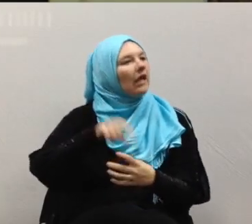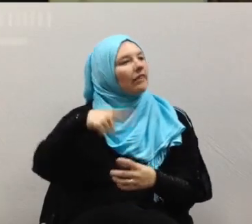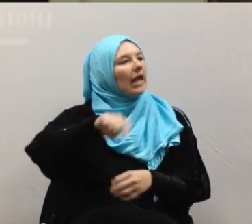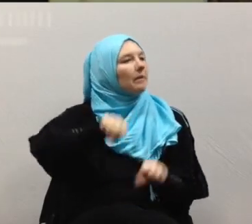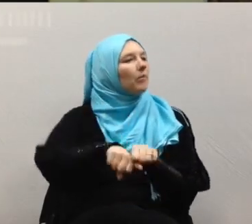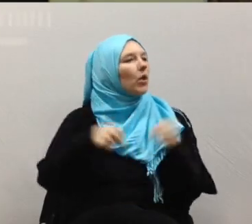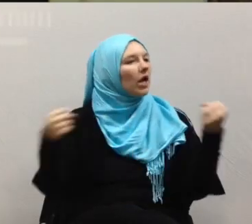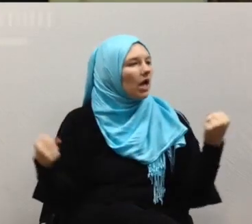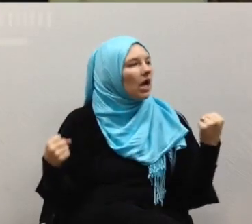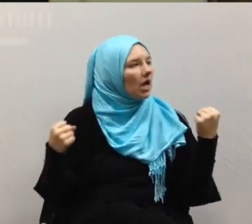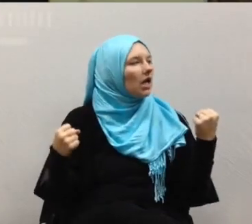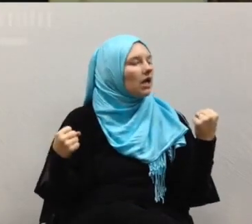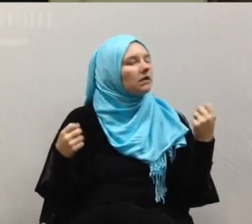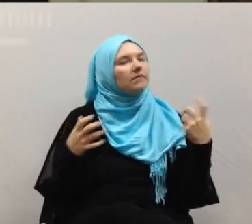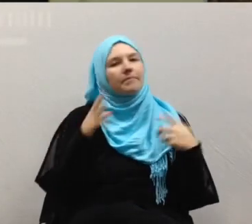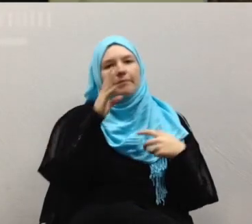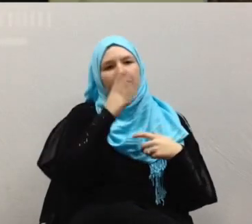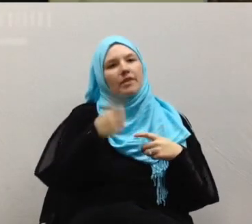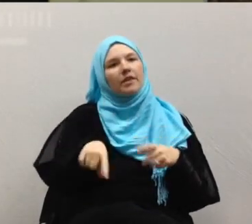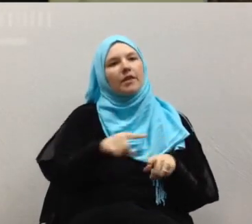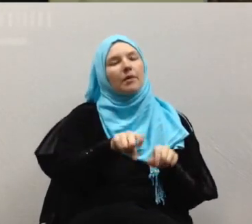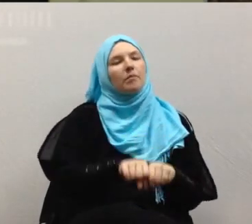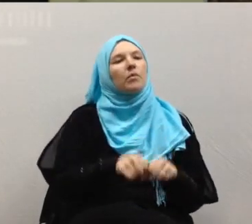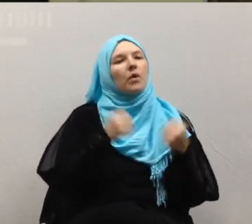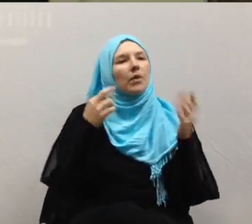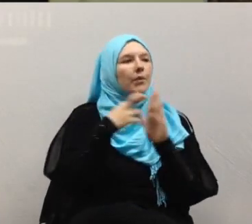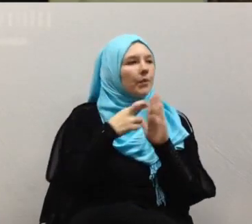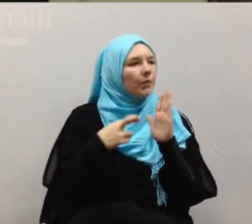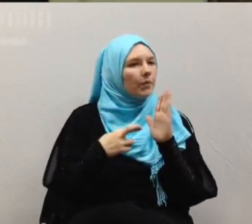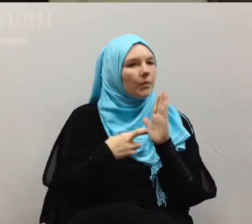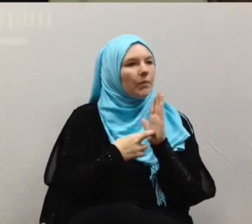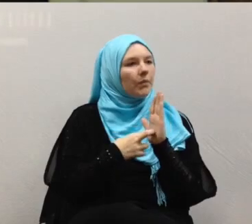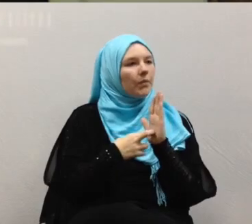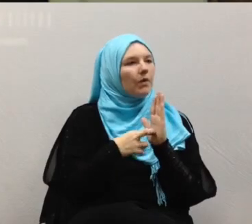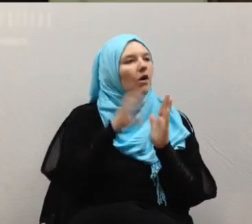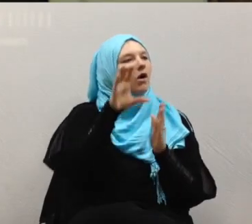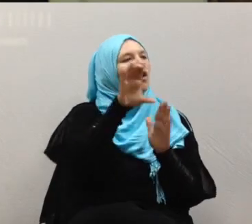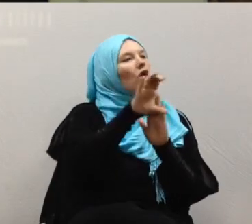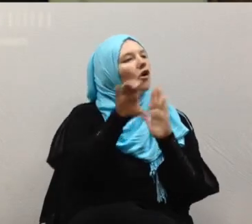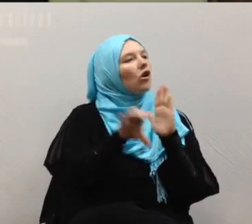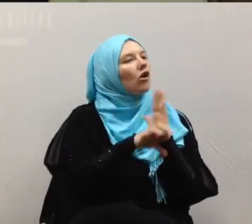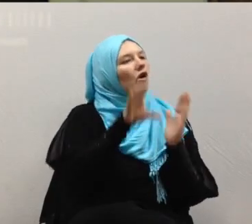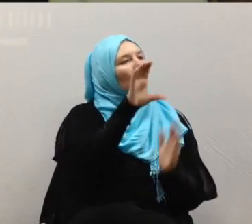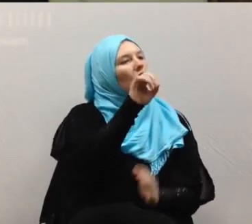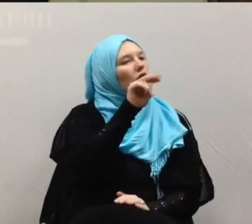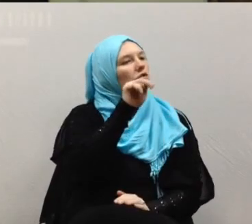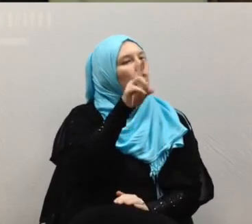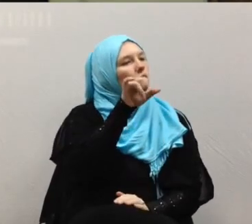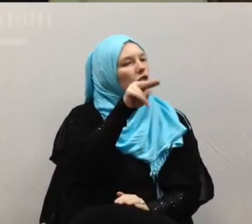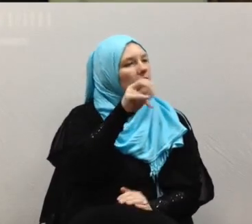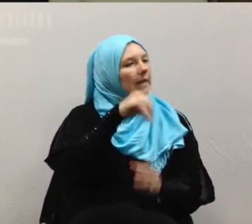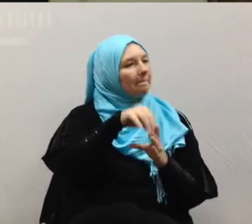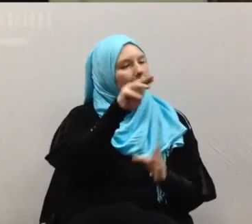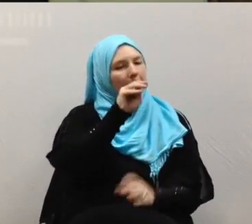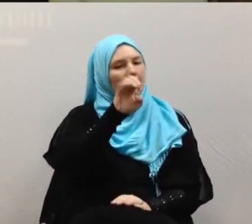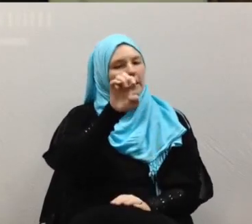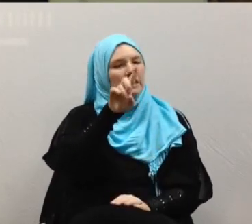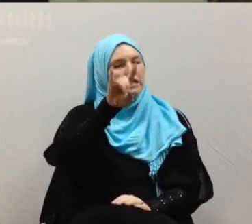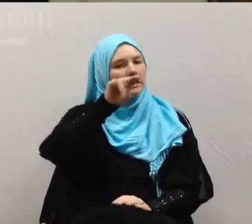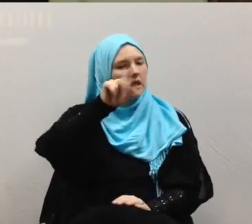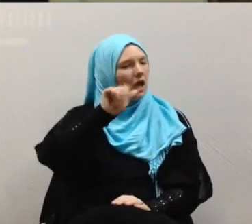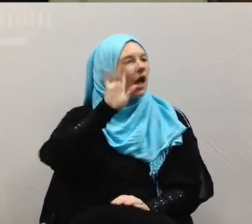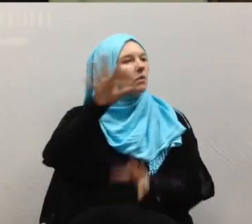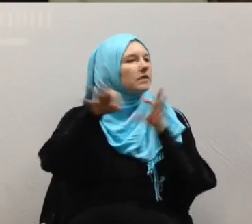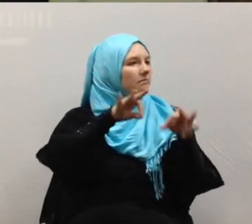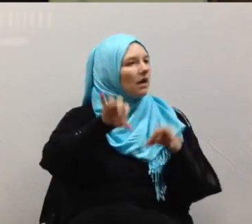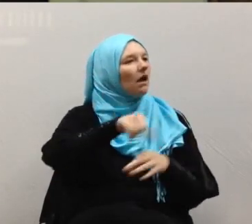in violation of the constitution or covenant of Medina, which we can explain some other time. So